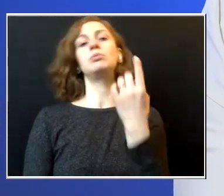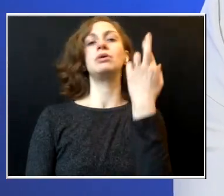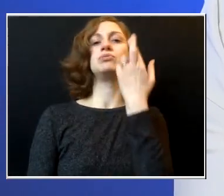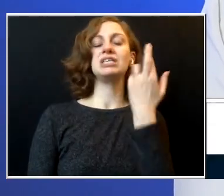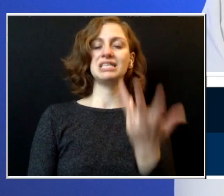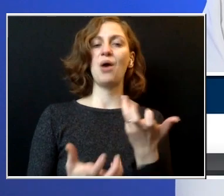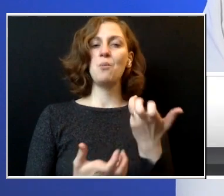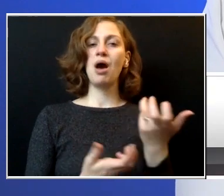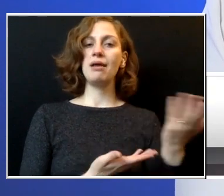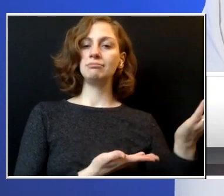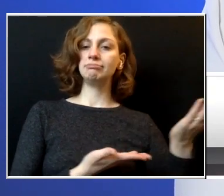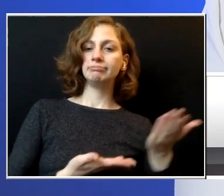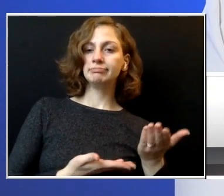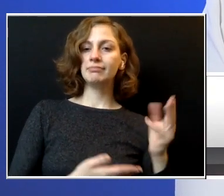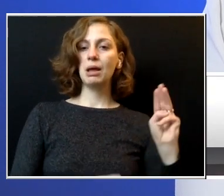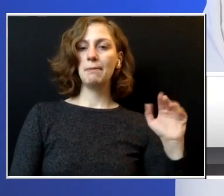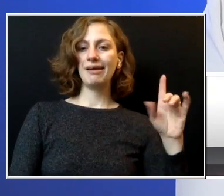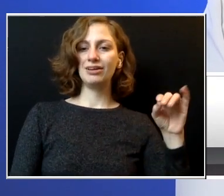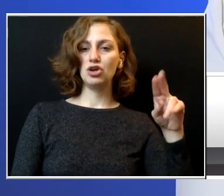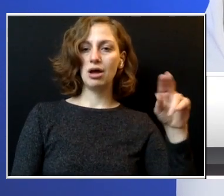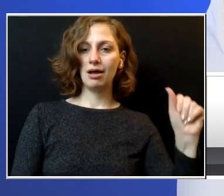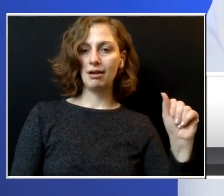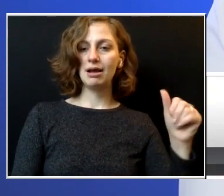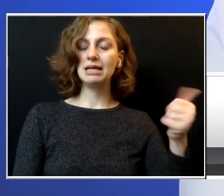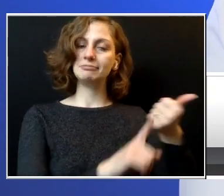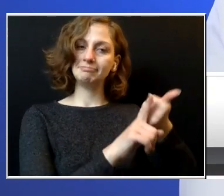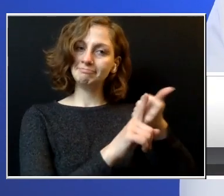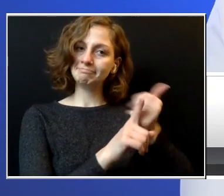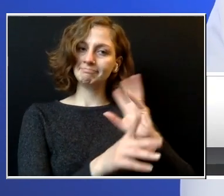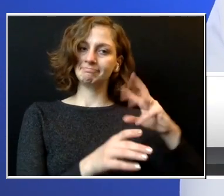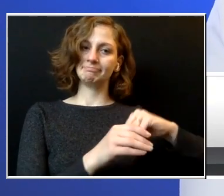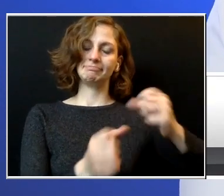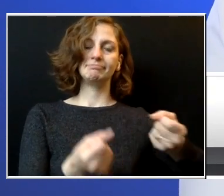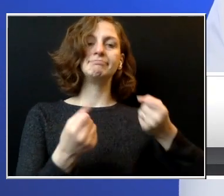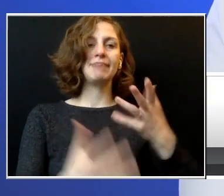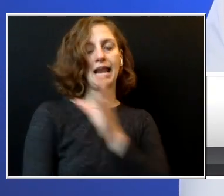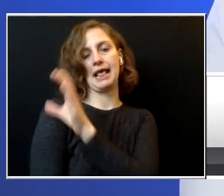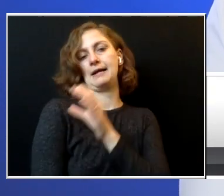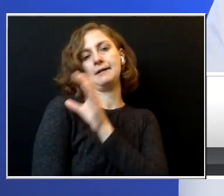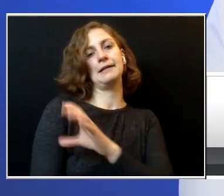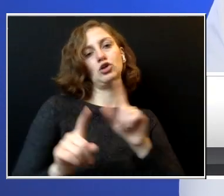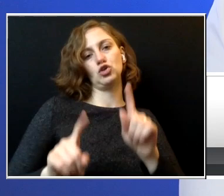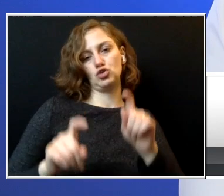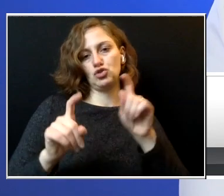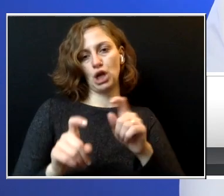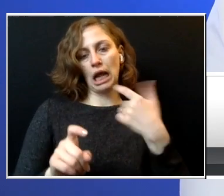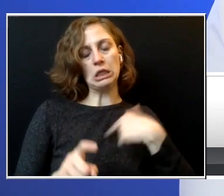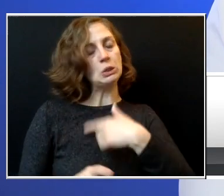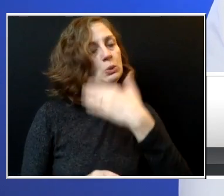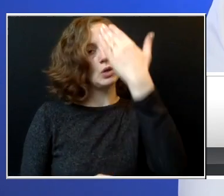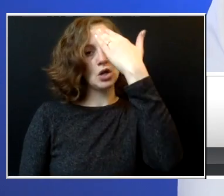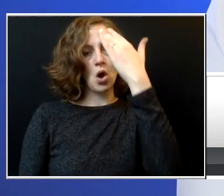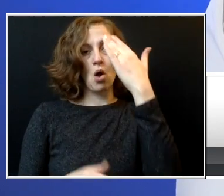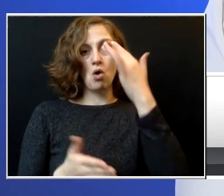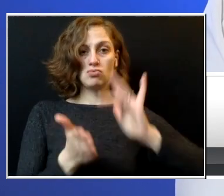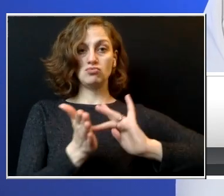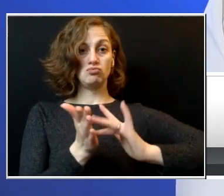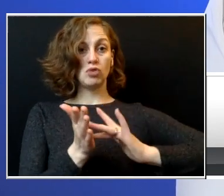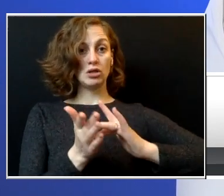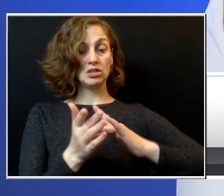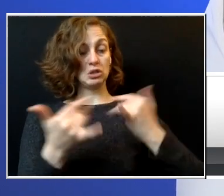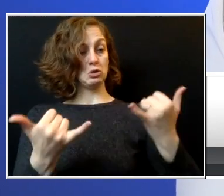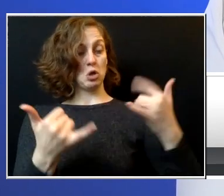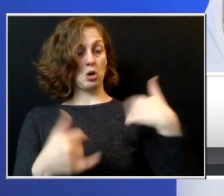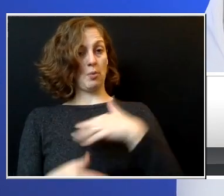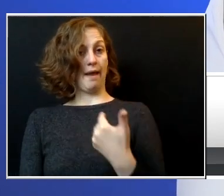because she's actually participated in a lot of clinical trials, and we know that the drugs we have right now, they're just not good enough. And so we're working